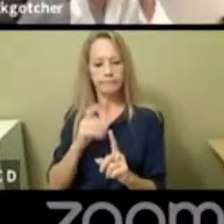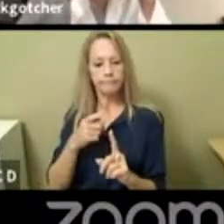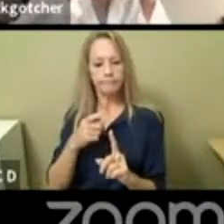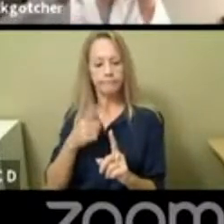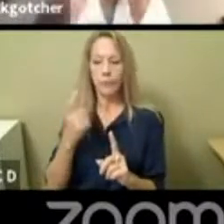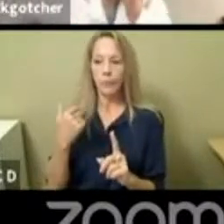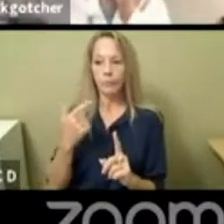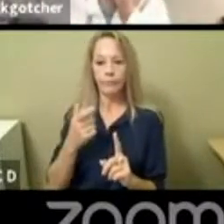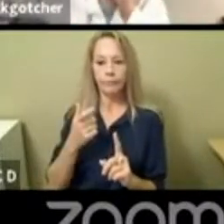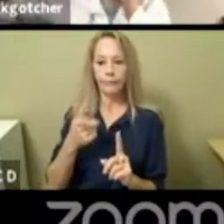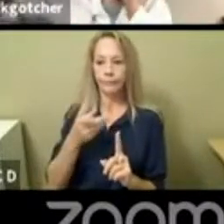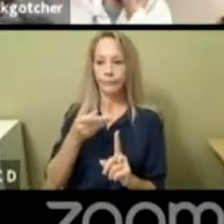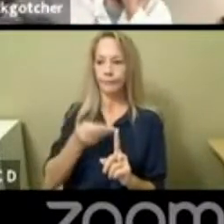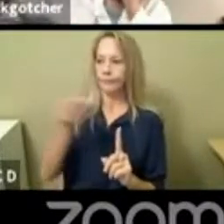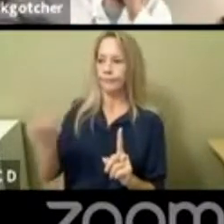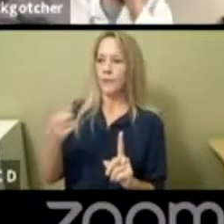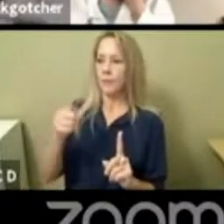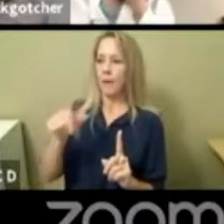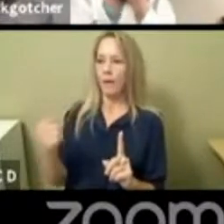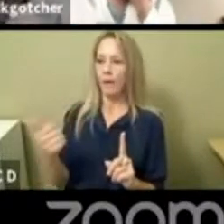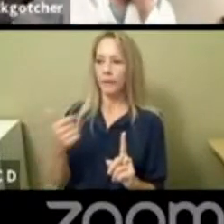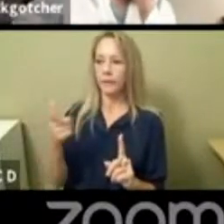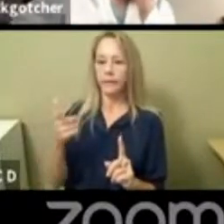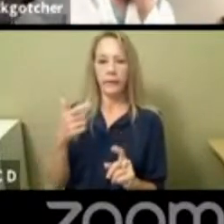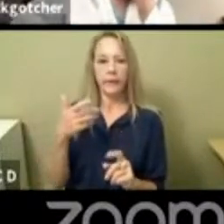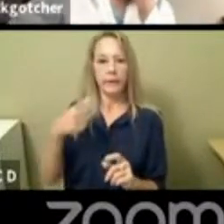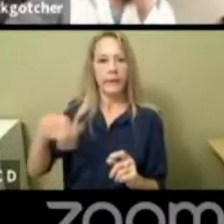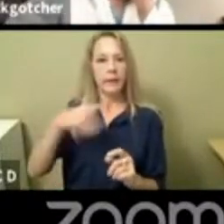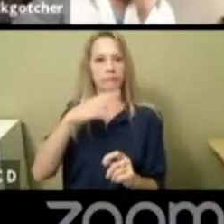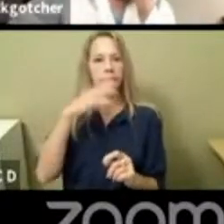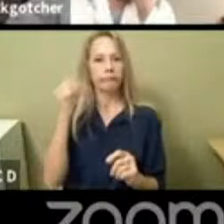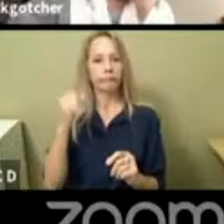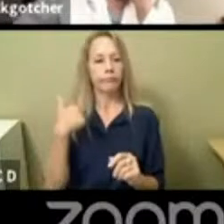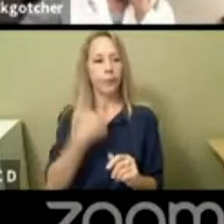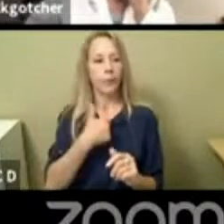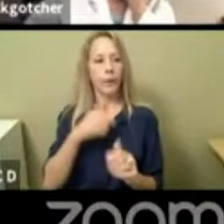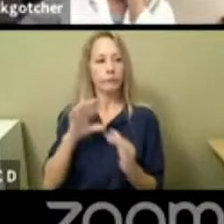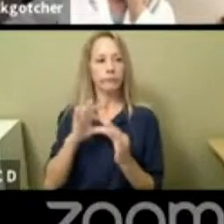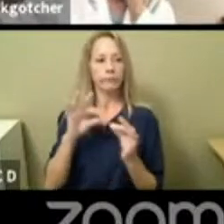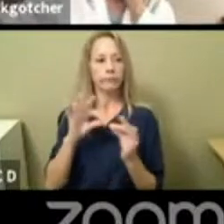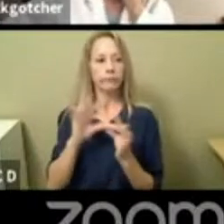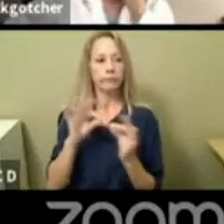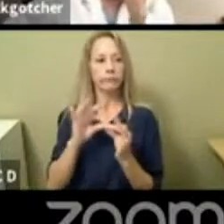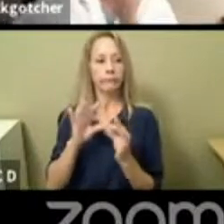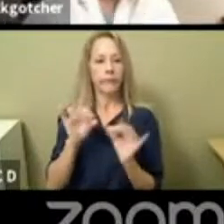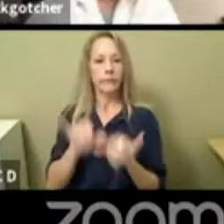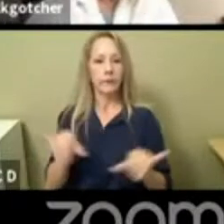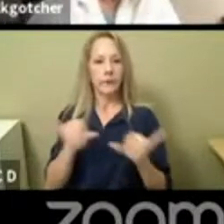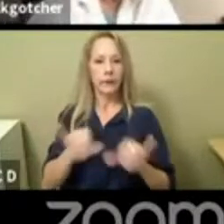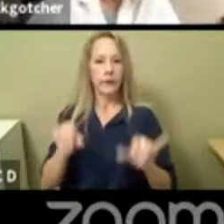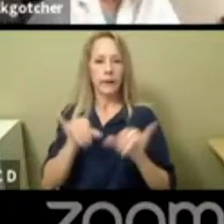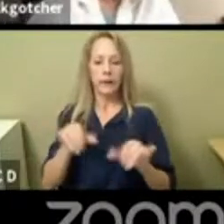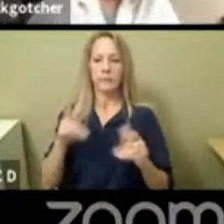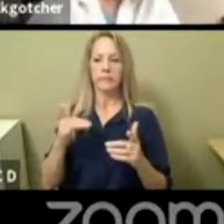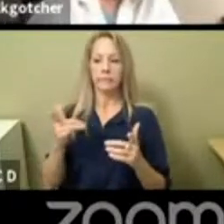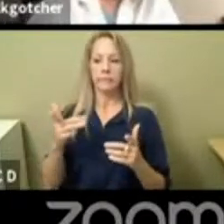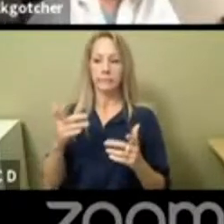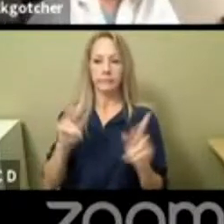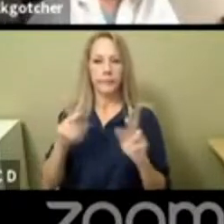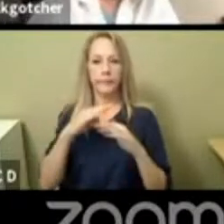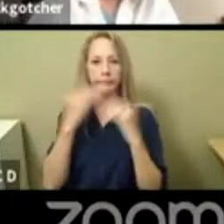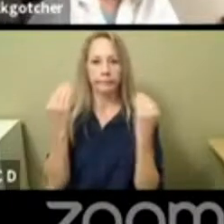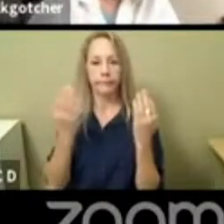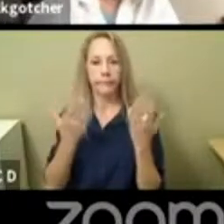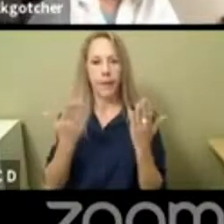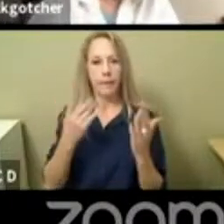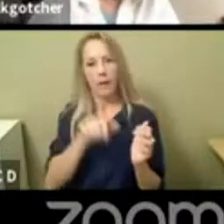message from us, because we've become quite the broken record about the 5 corrections.